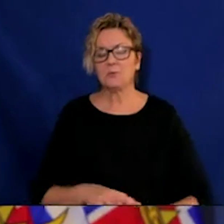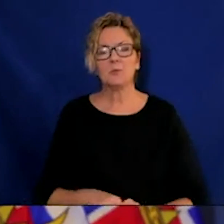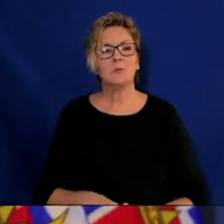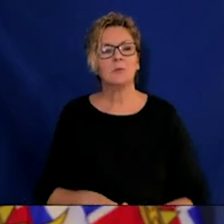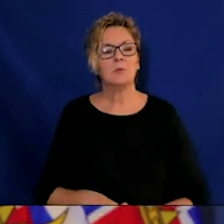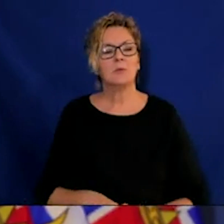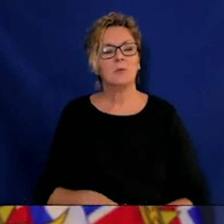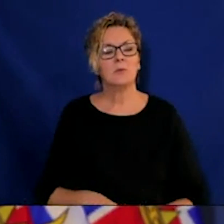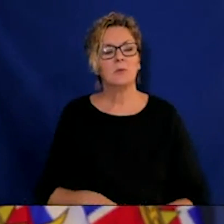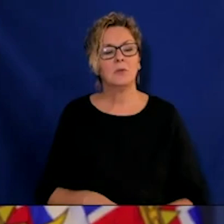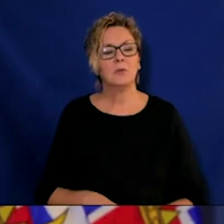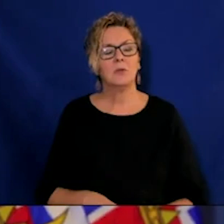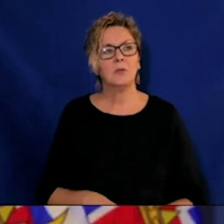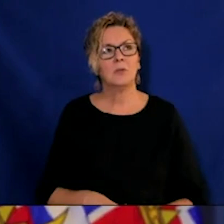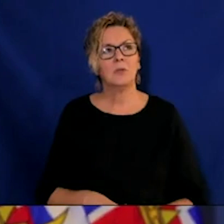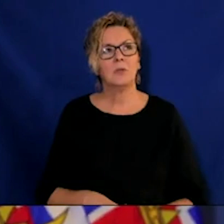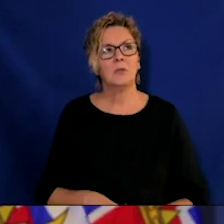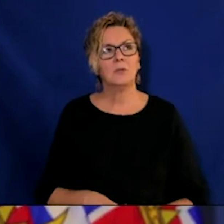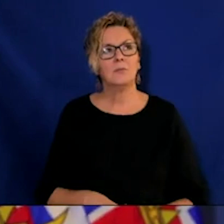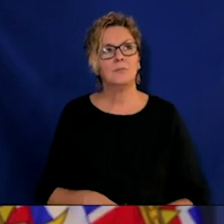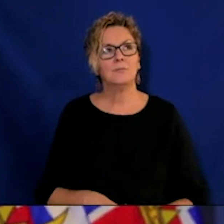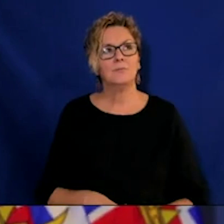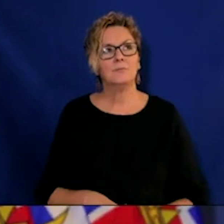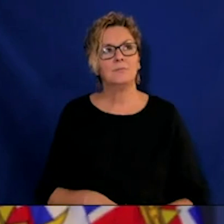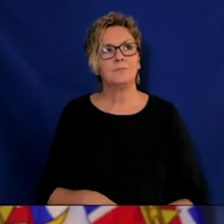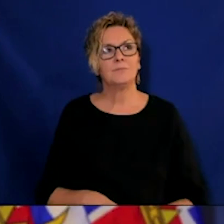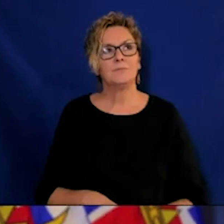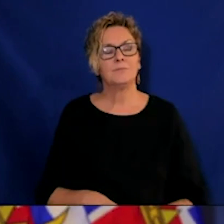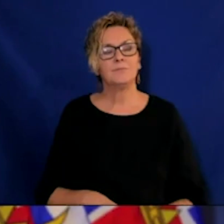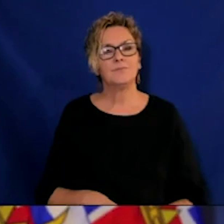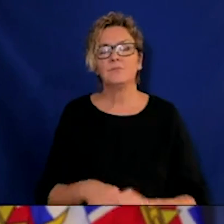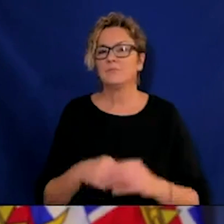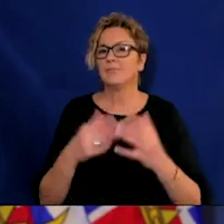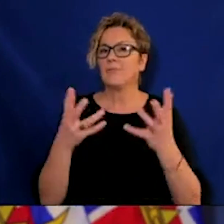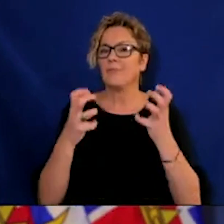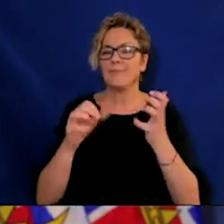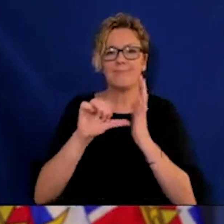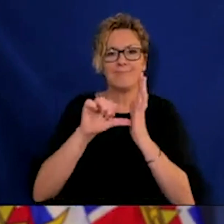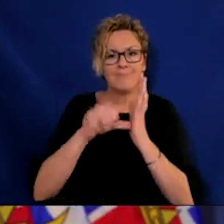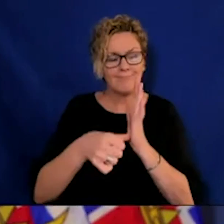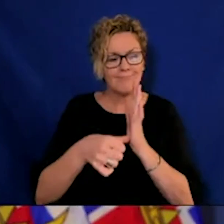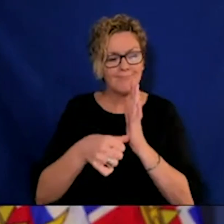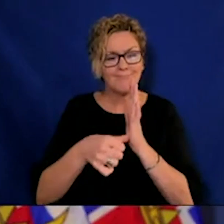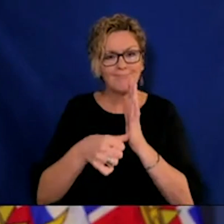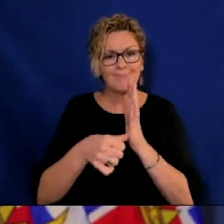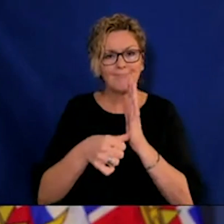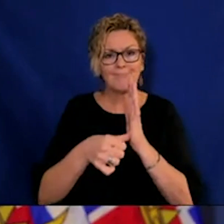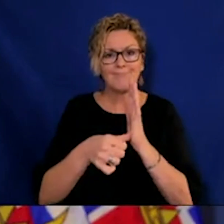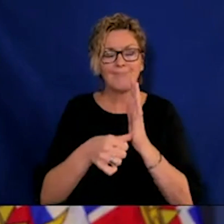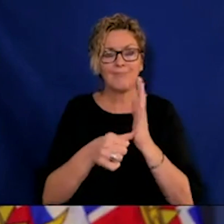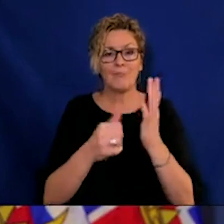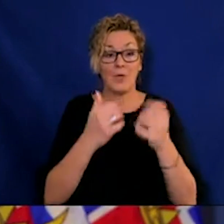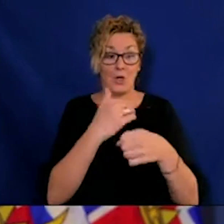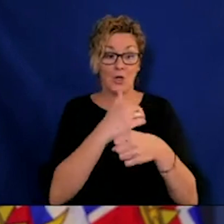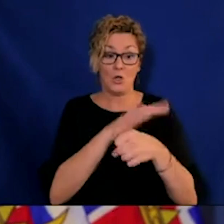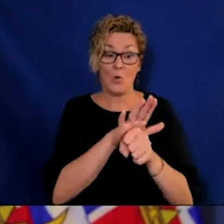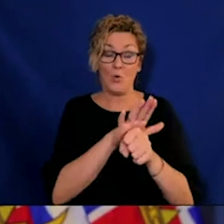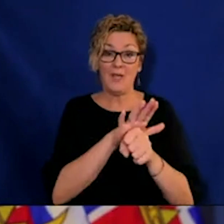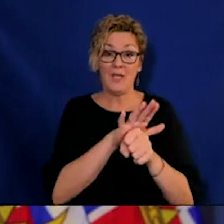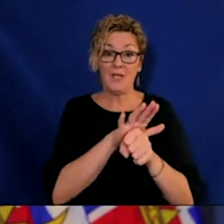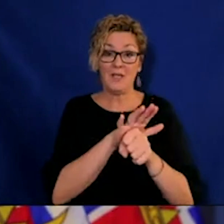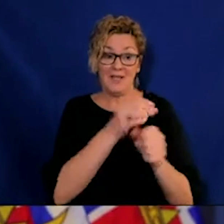I think, that what all of us know is that COVID-19 is not a passive foe. It doesn't